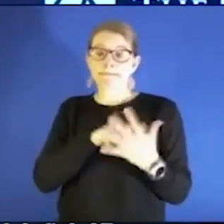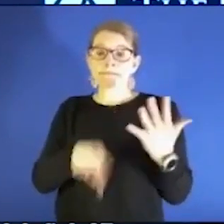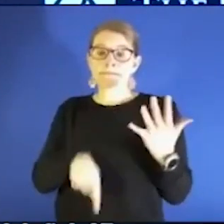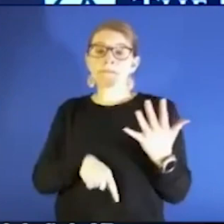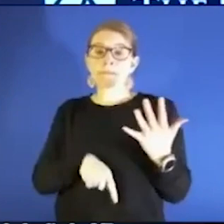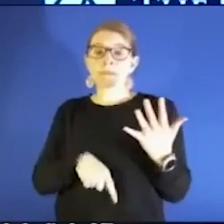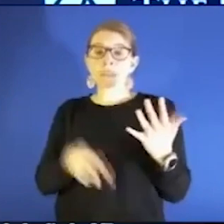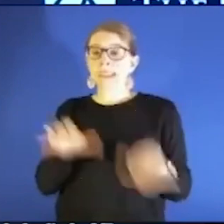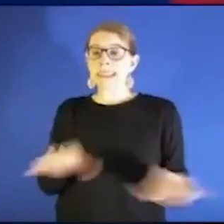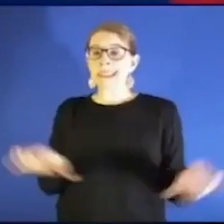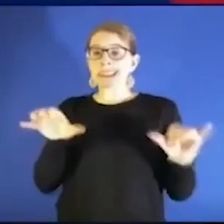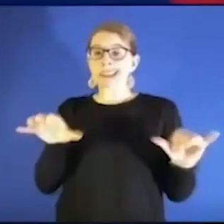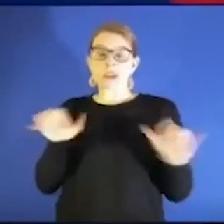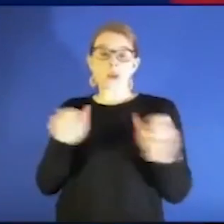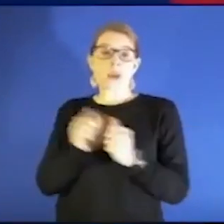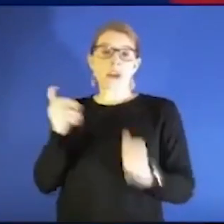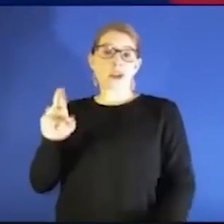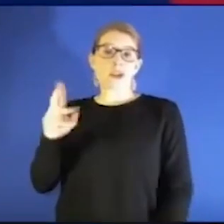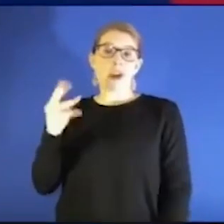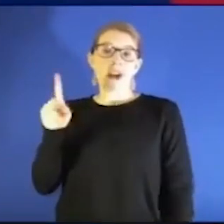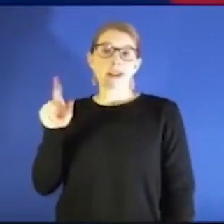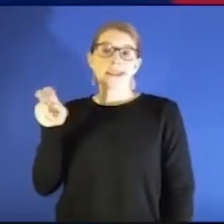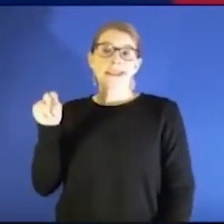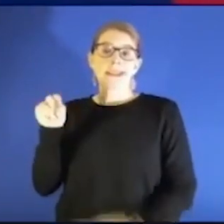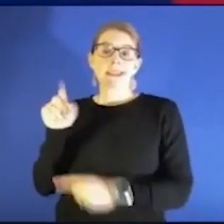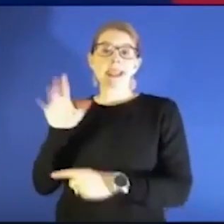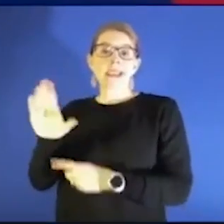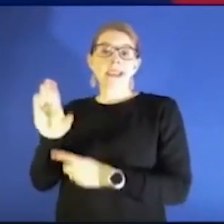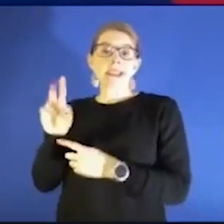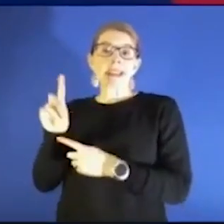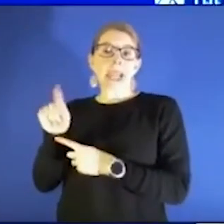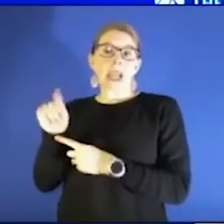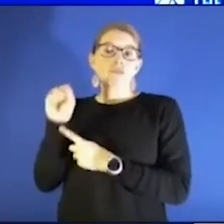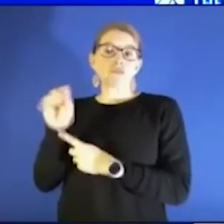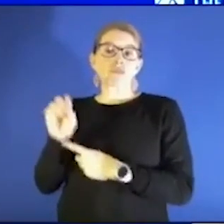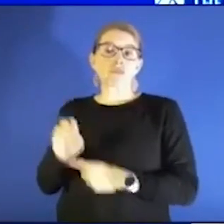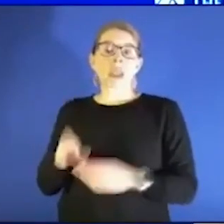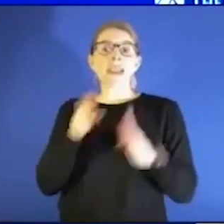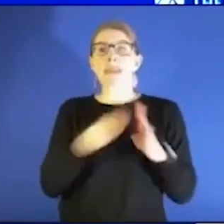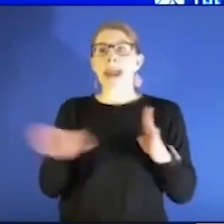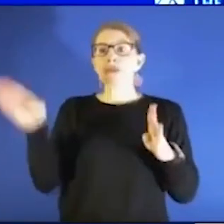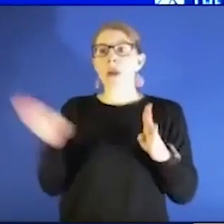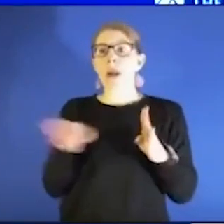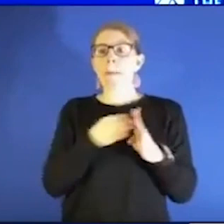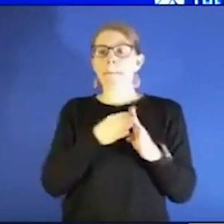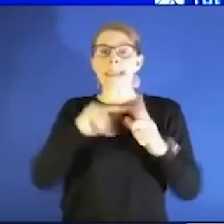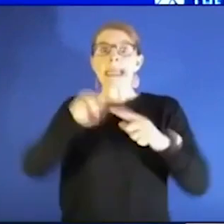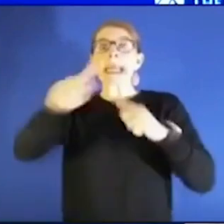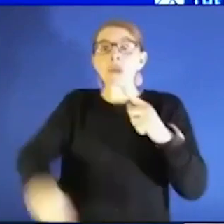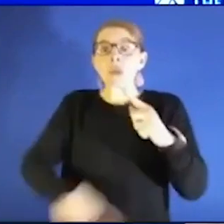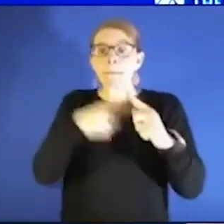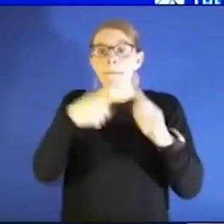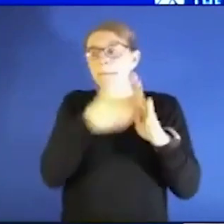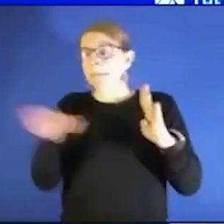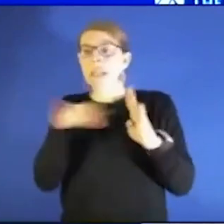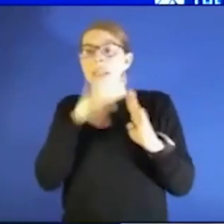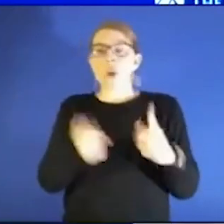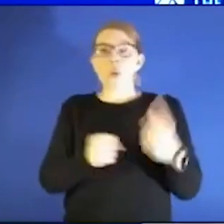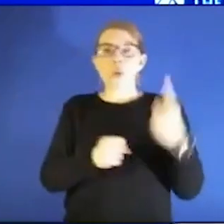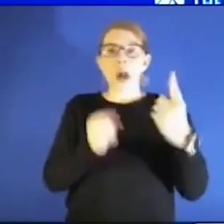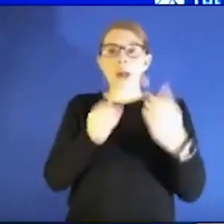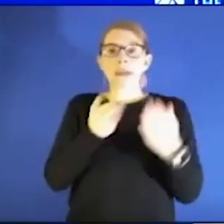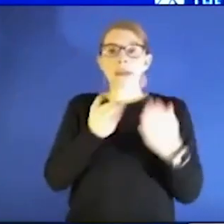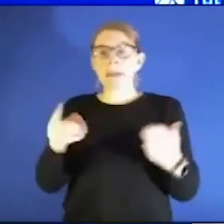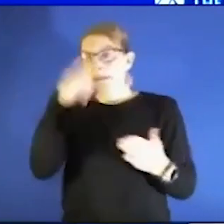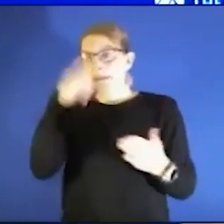Dr. Hawkinson talk through. Yeah, I would completely agree. So it is a spectrum and a continuum. It is not one thing, black or white. It is